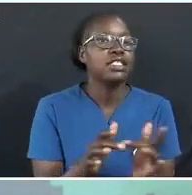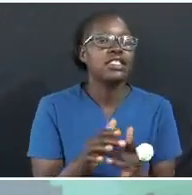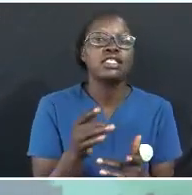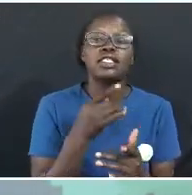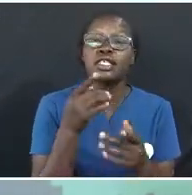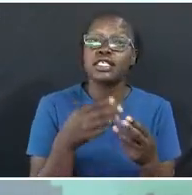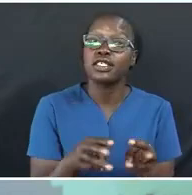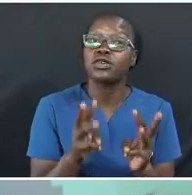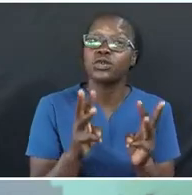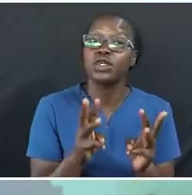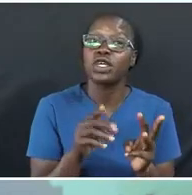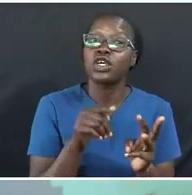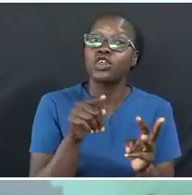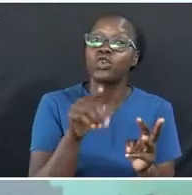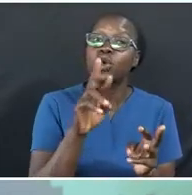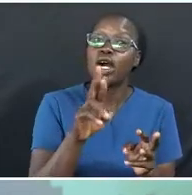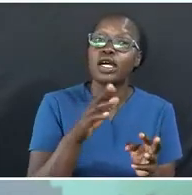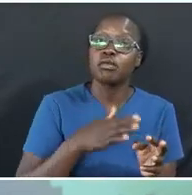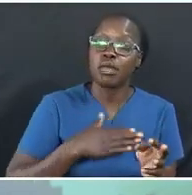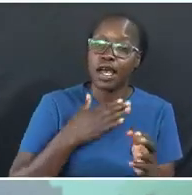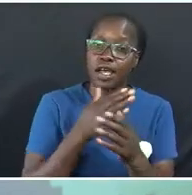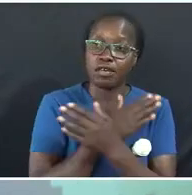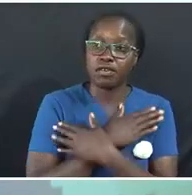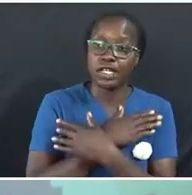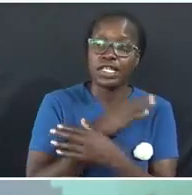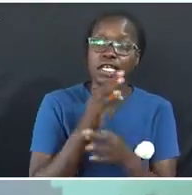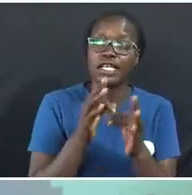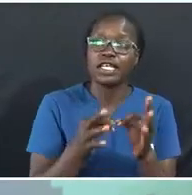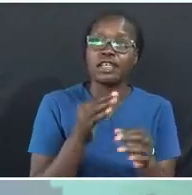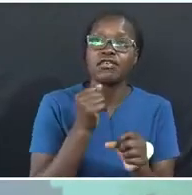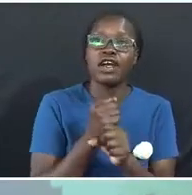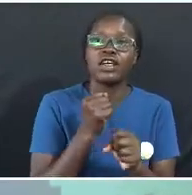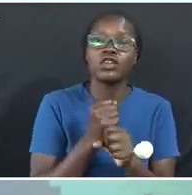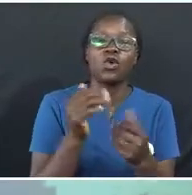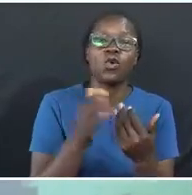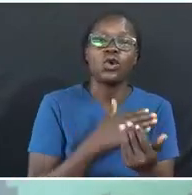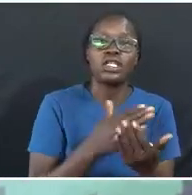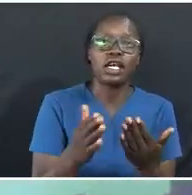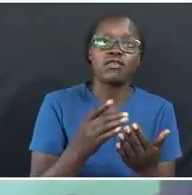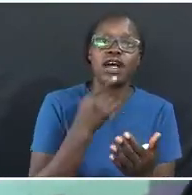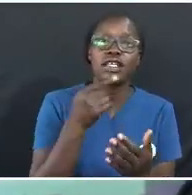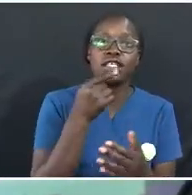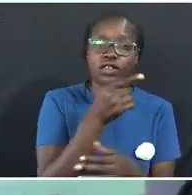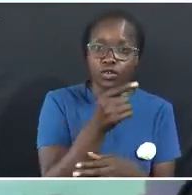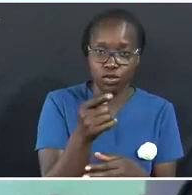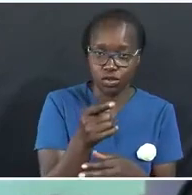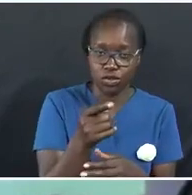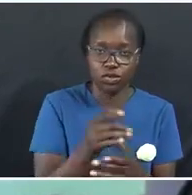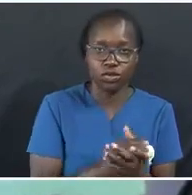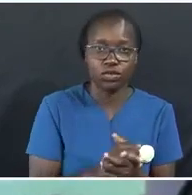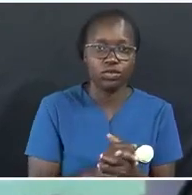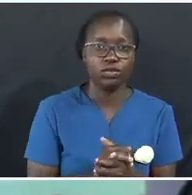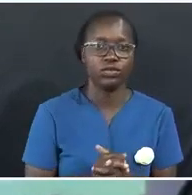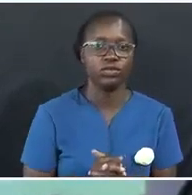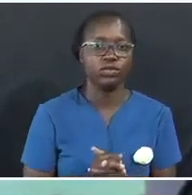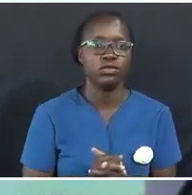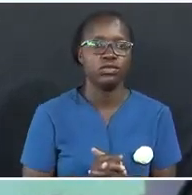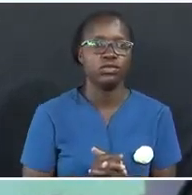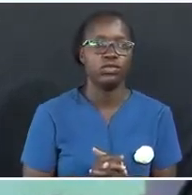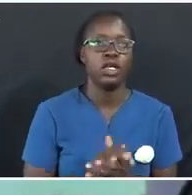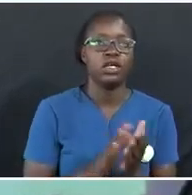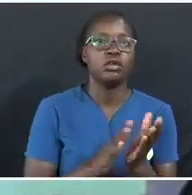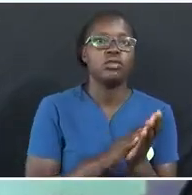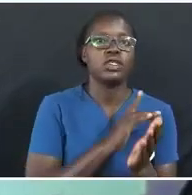way, you are my friends if you do whatever I tell you. Praise